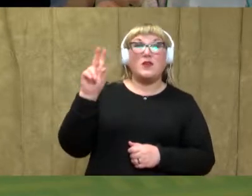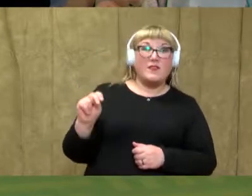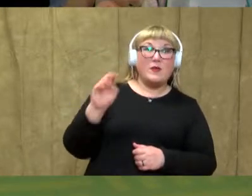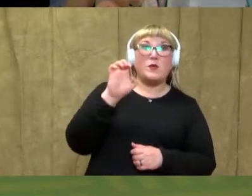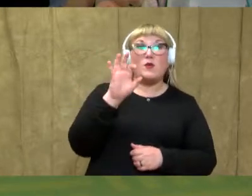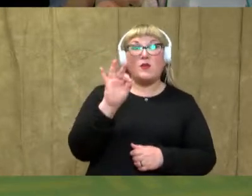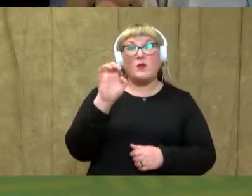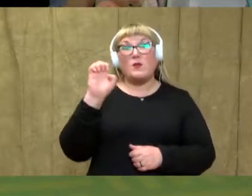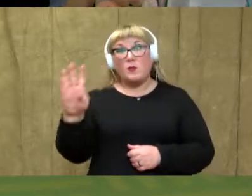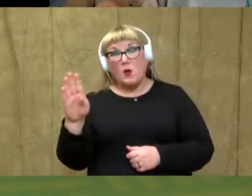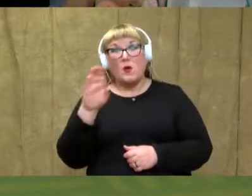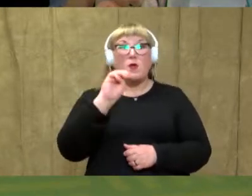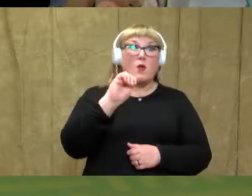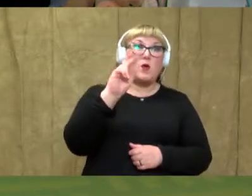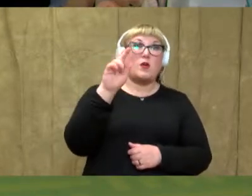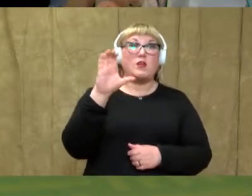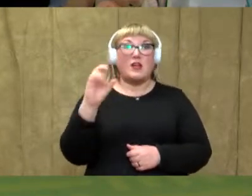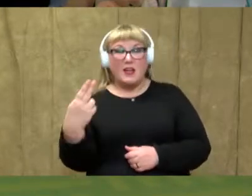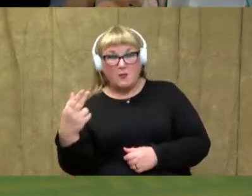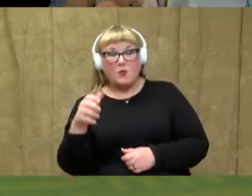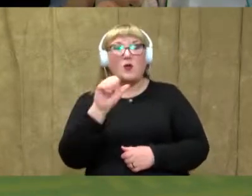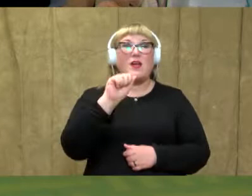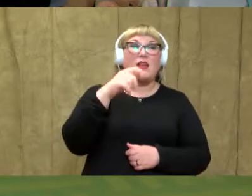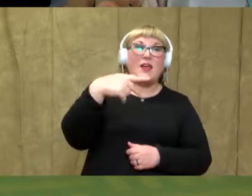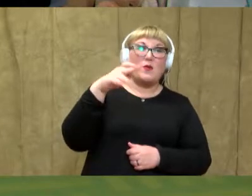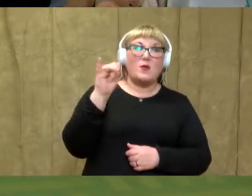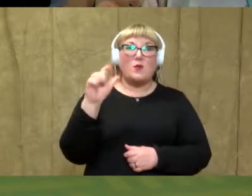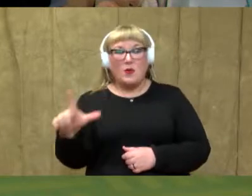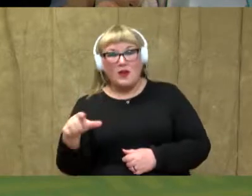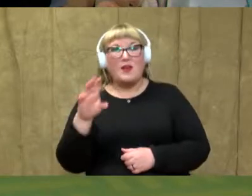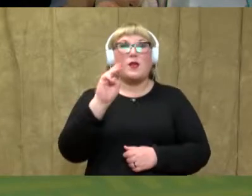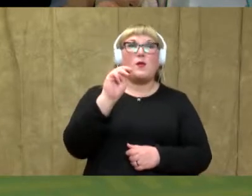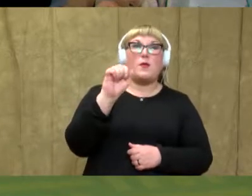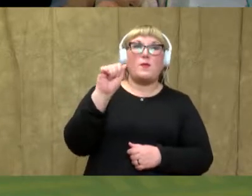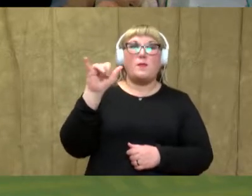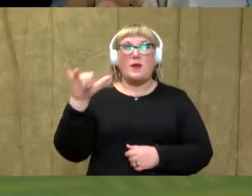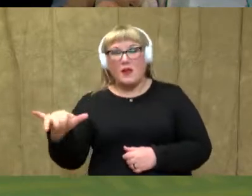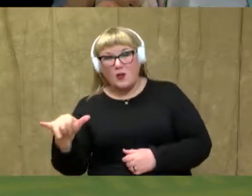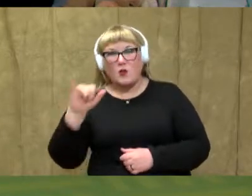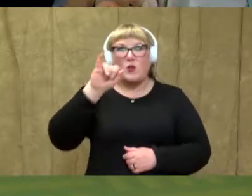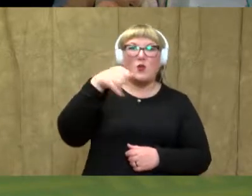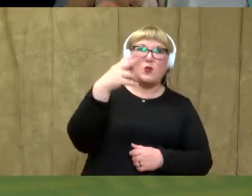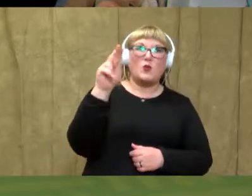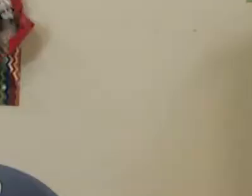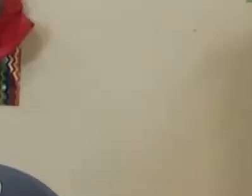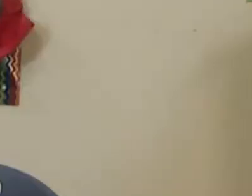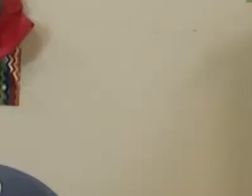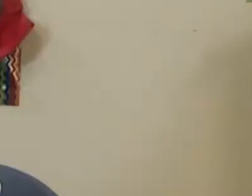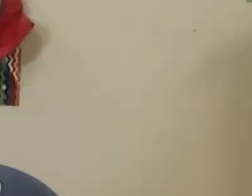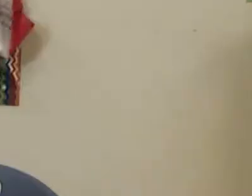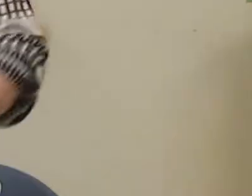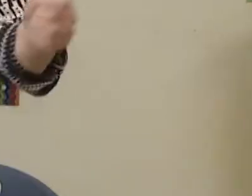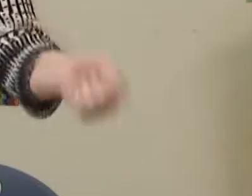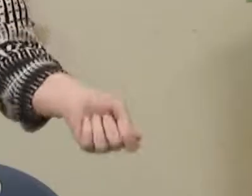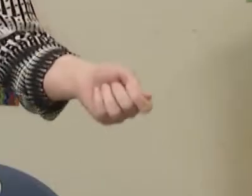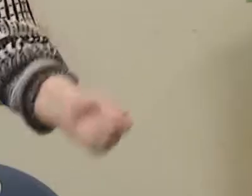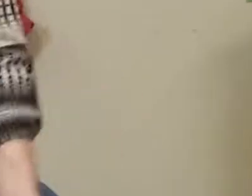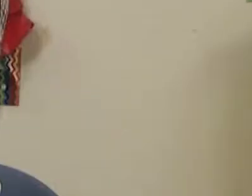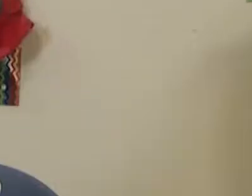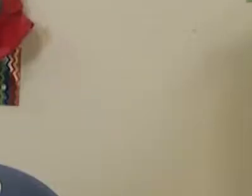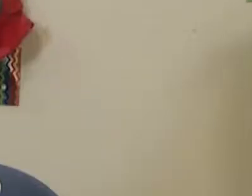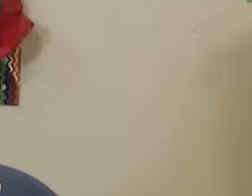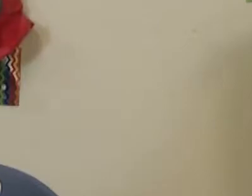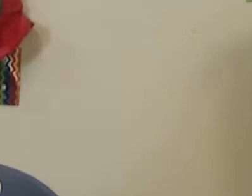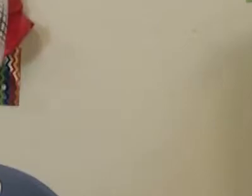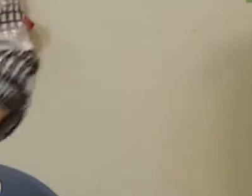January, February, March, April, May, June, July, August,